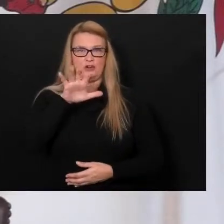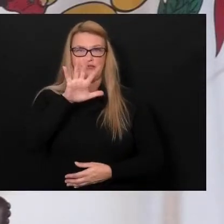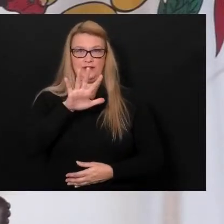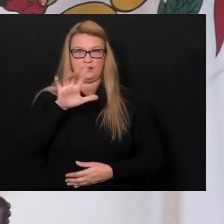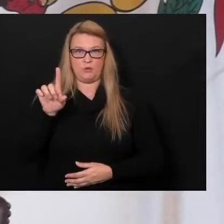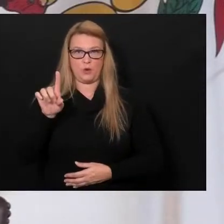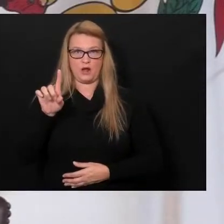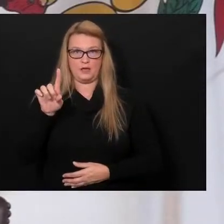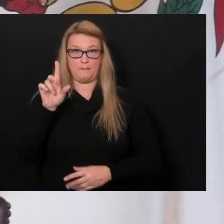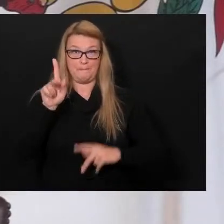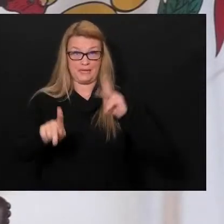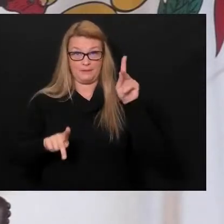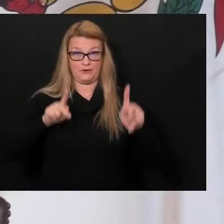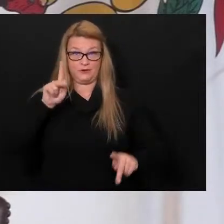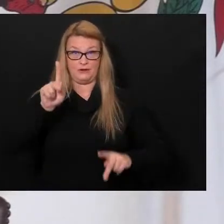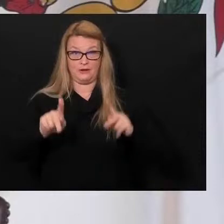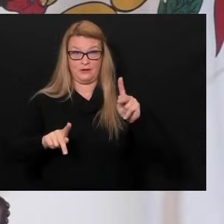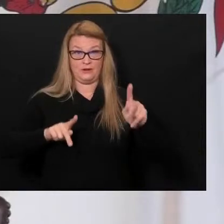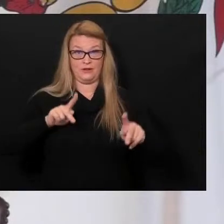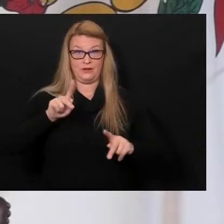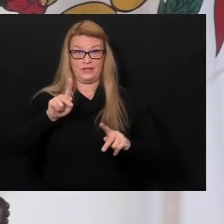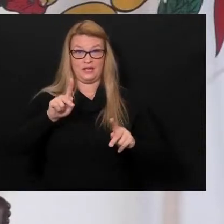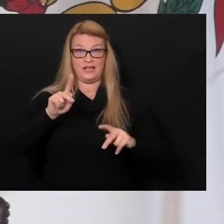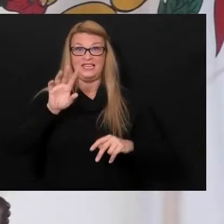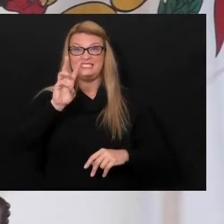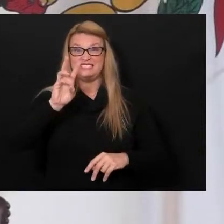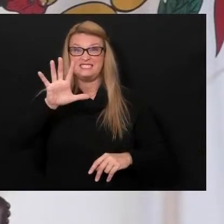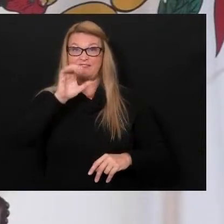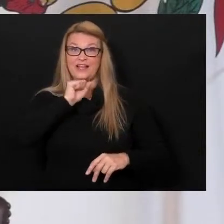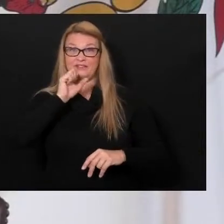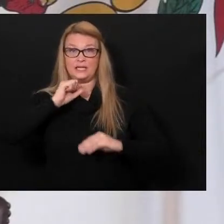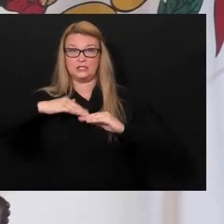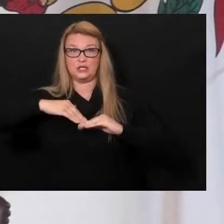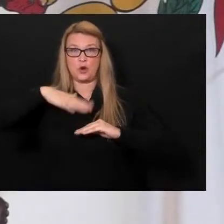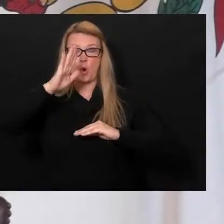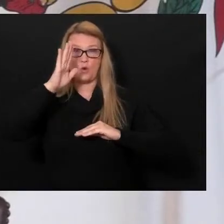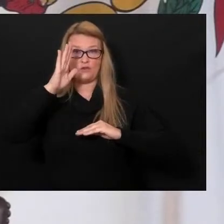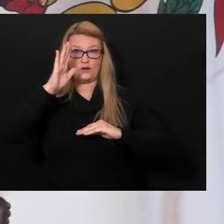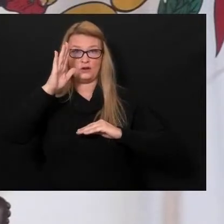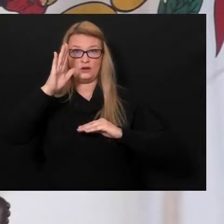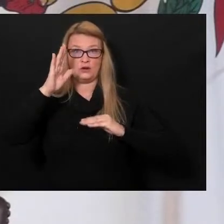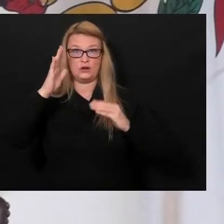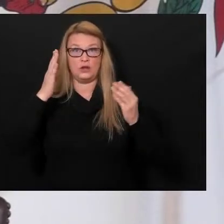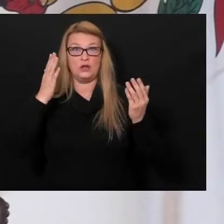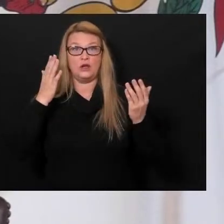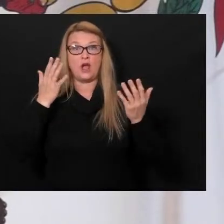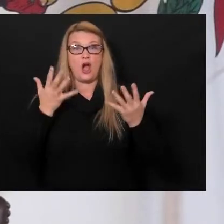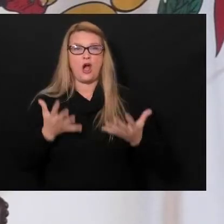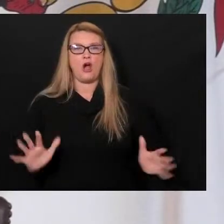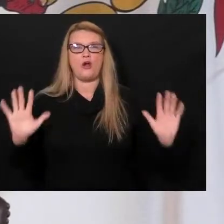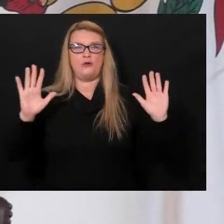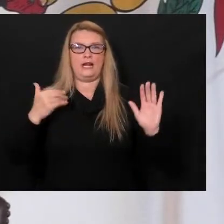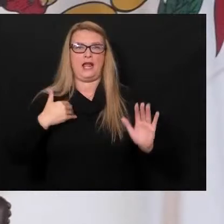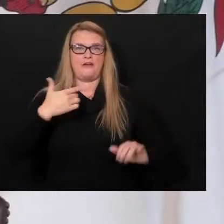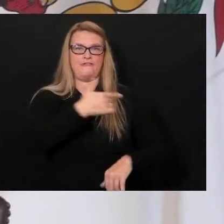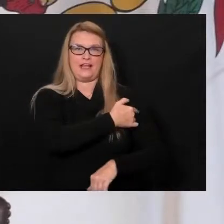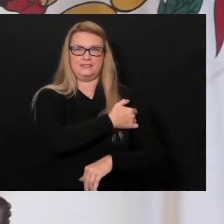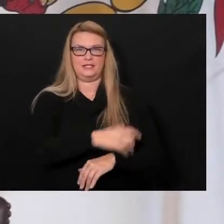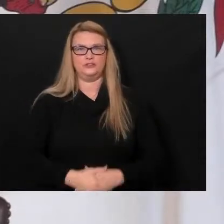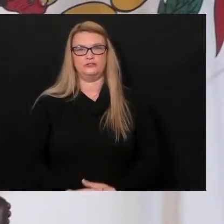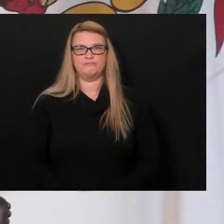73,751 individuals in the 65 and older population that we've vaccinated.